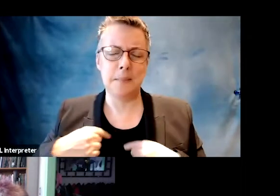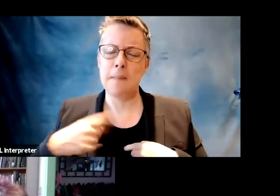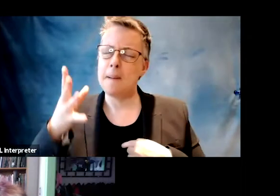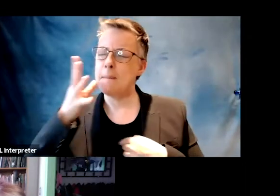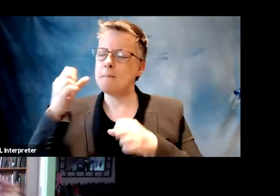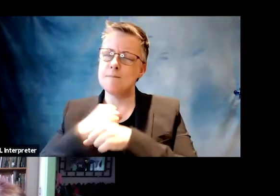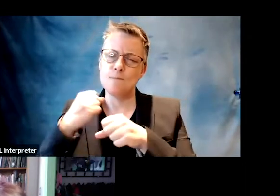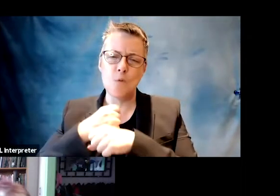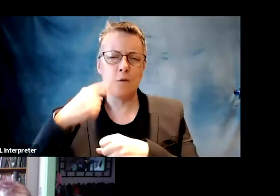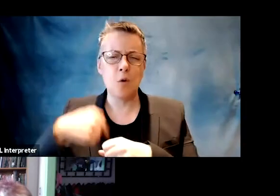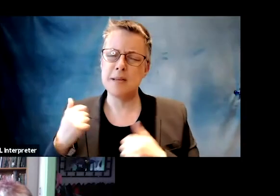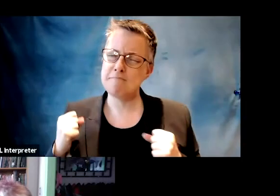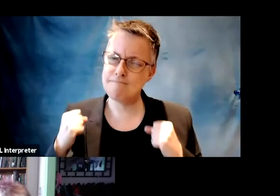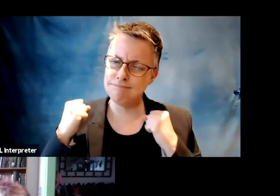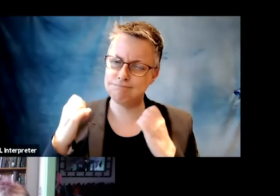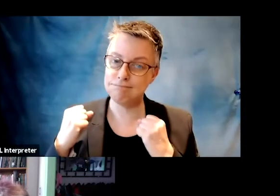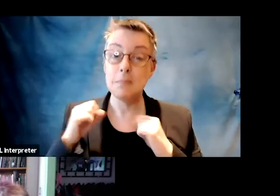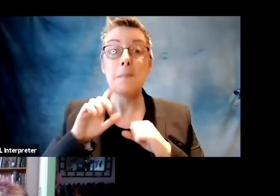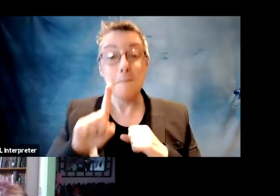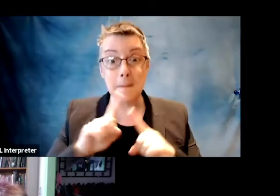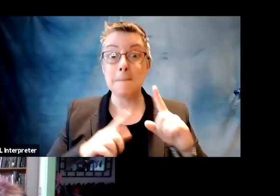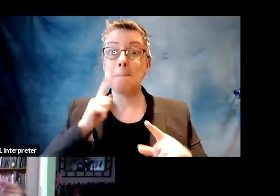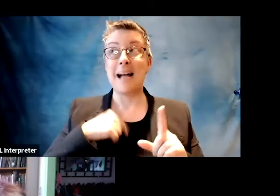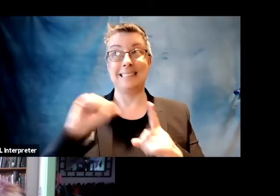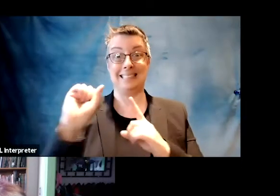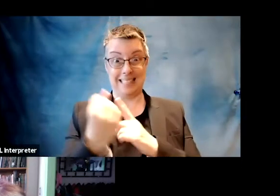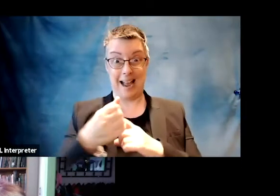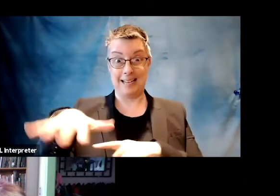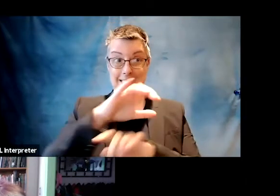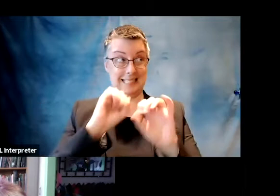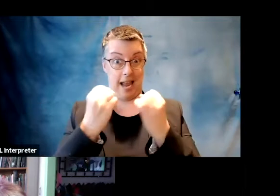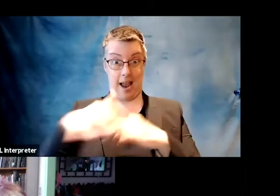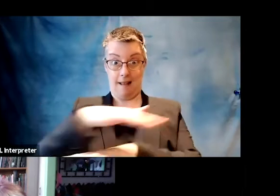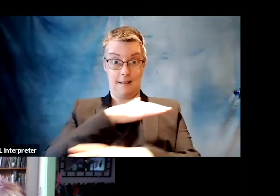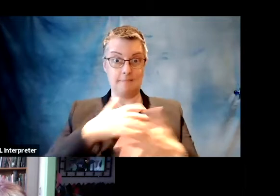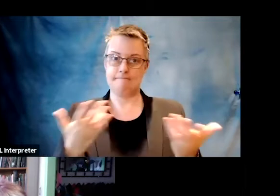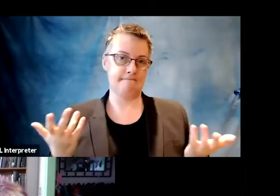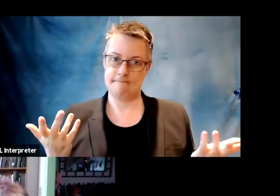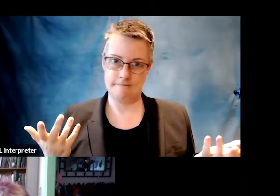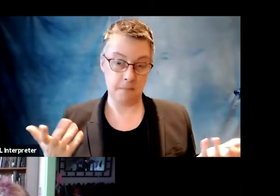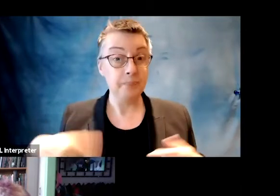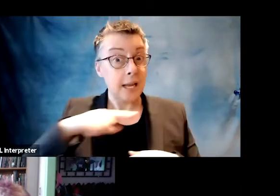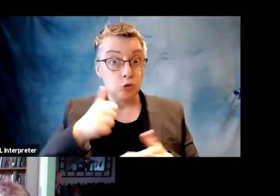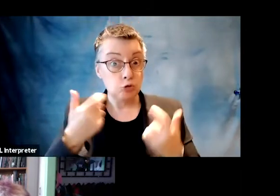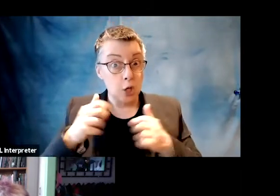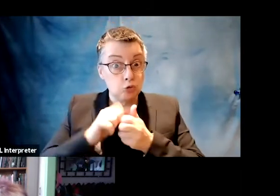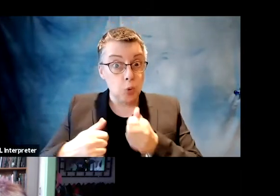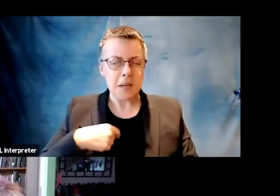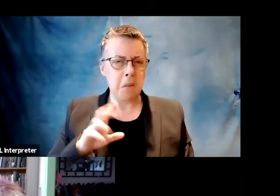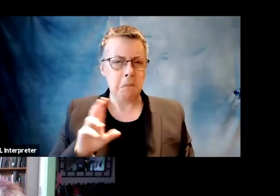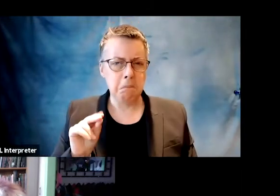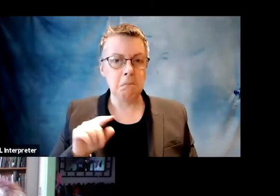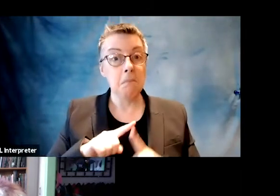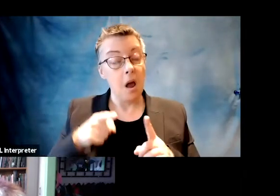crazy. However, the same was not true of my society. Um, it's not that they tried to destroy me. It's that they tried